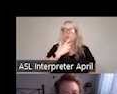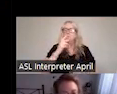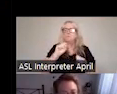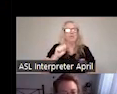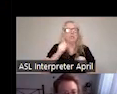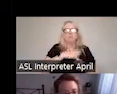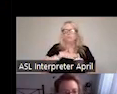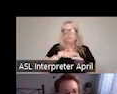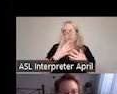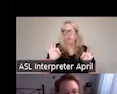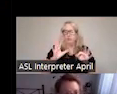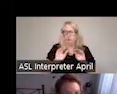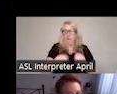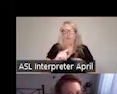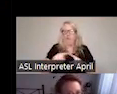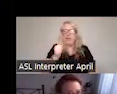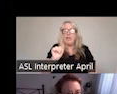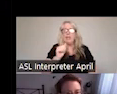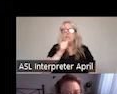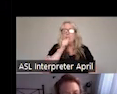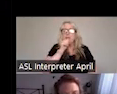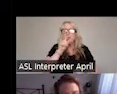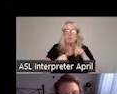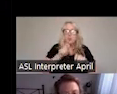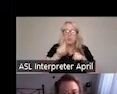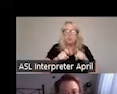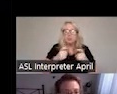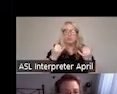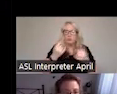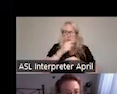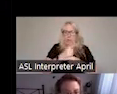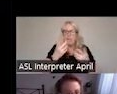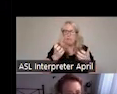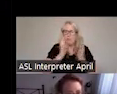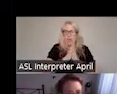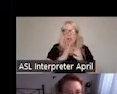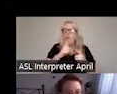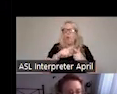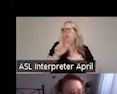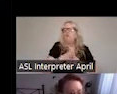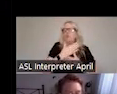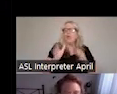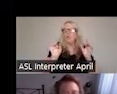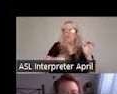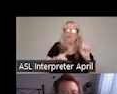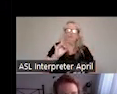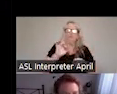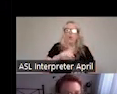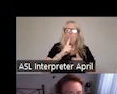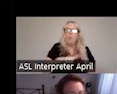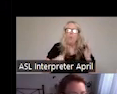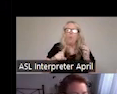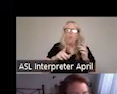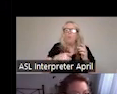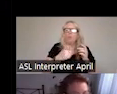in the chat any privacy questions that you're bringing with you today, or just share a bit about what brought you to the